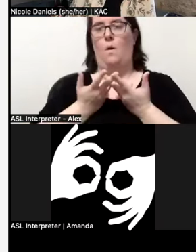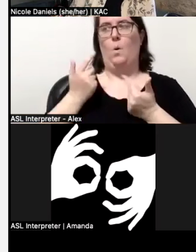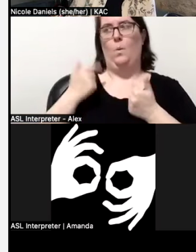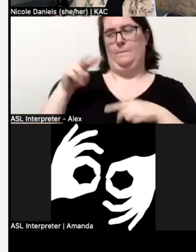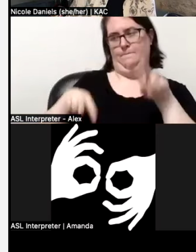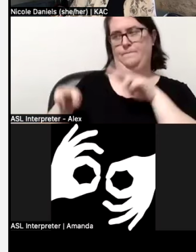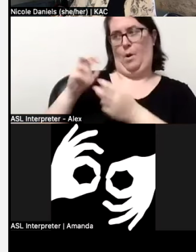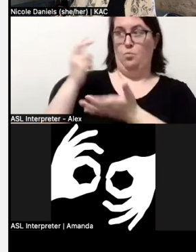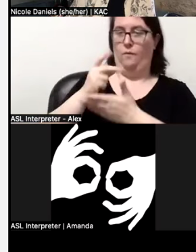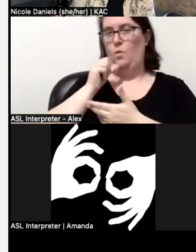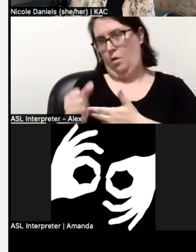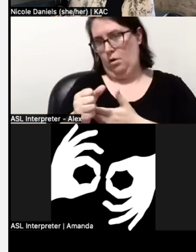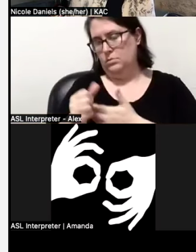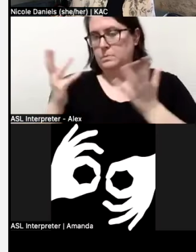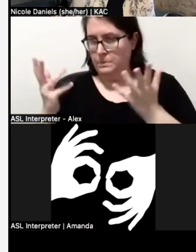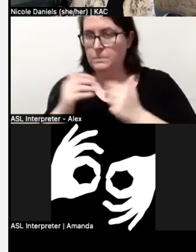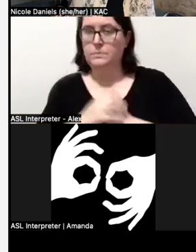your eligibility for the program.